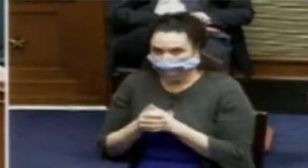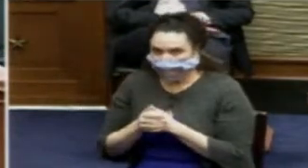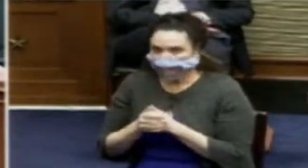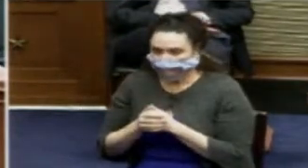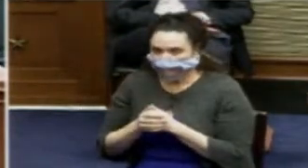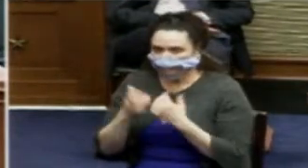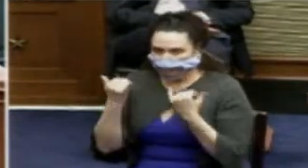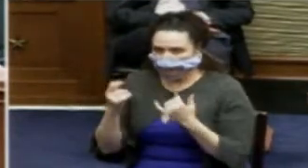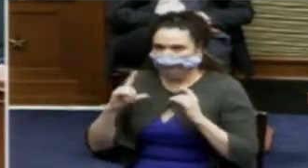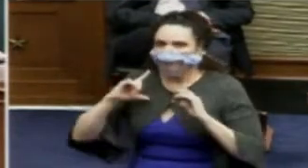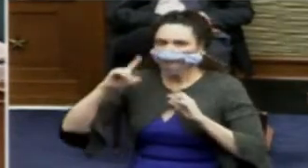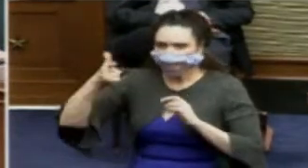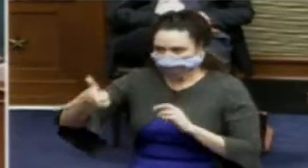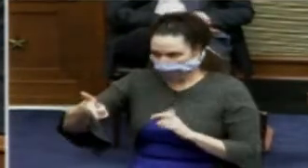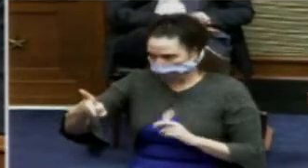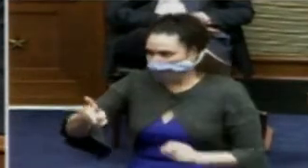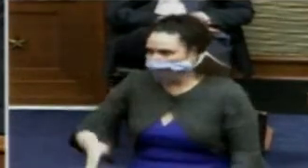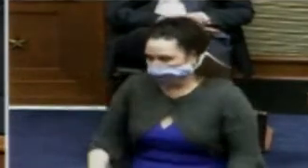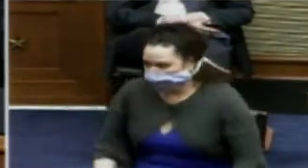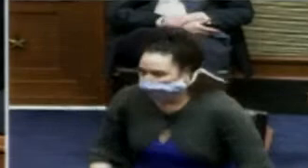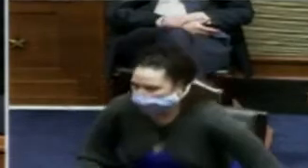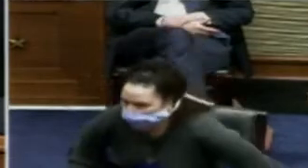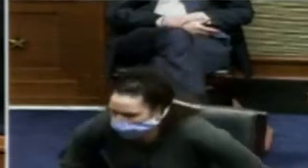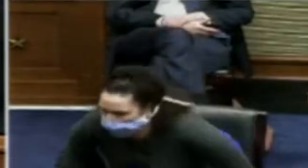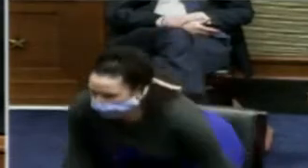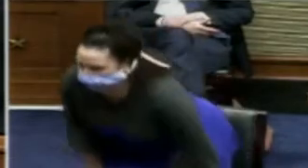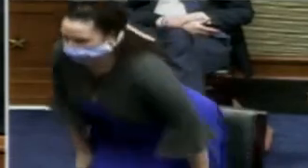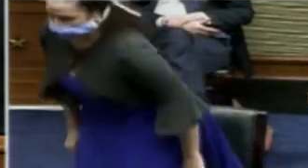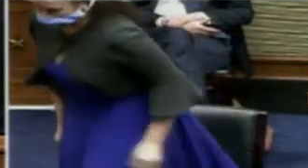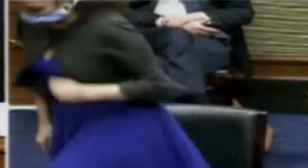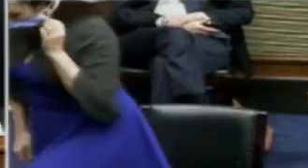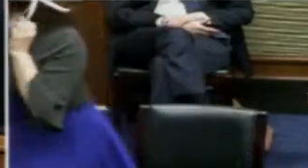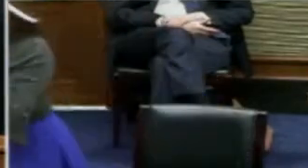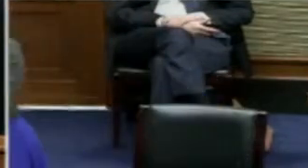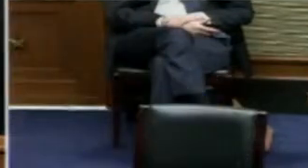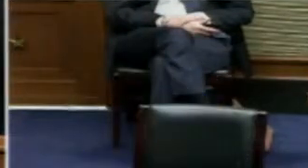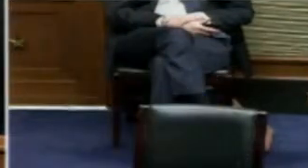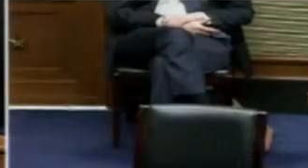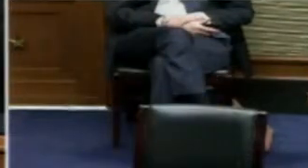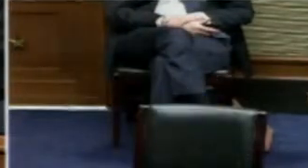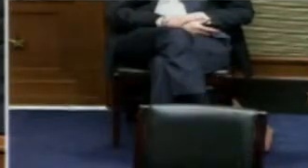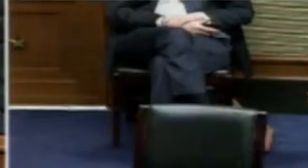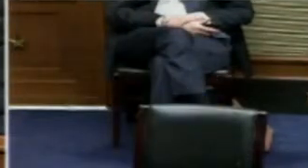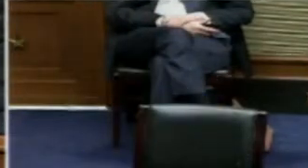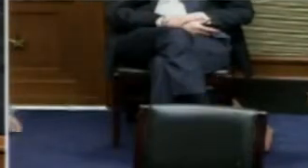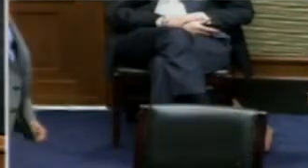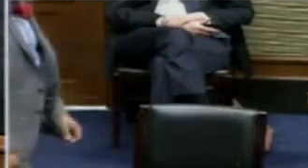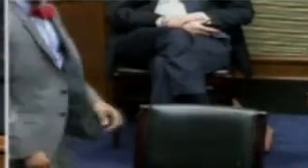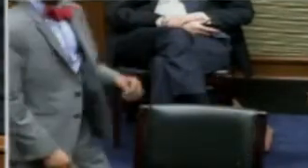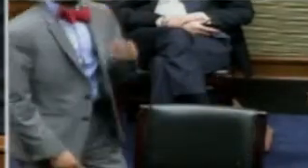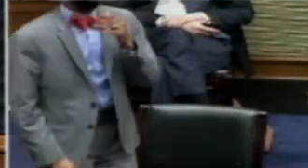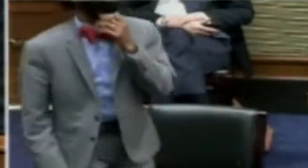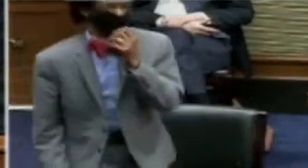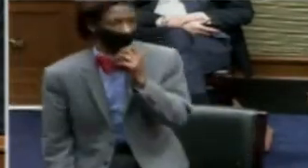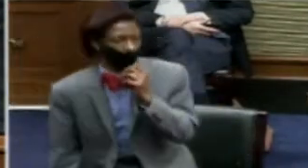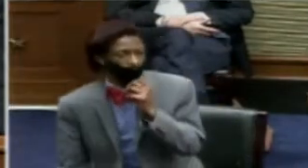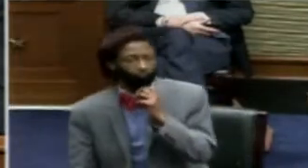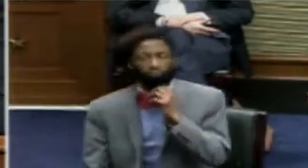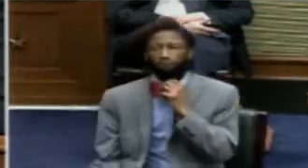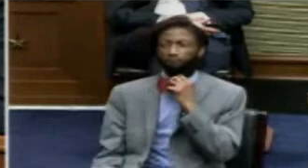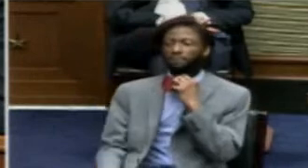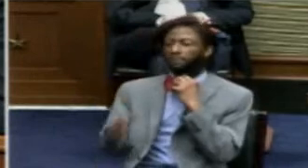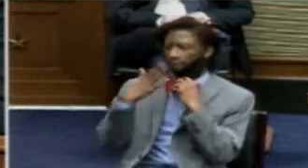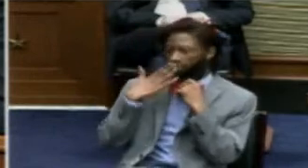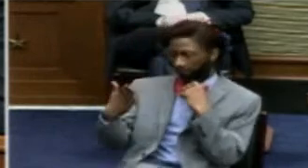Ranking Member Comer. Thank you, Madam Chair, and I'm going to direct my questions to Mayor Bowser. But